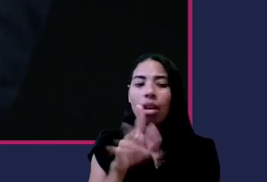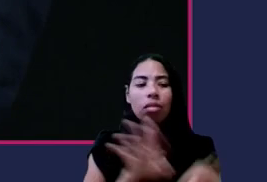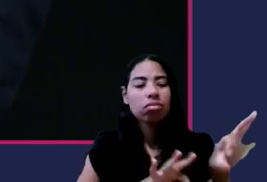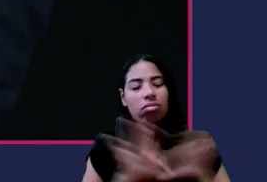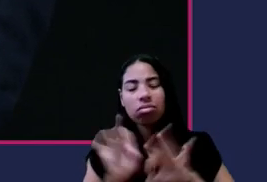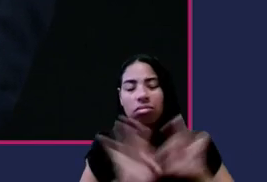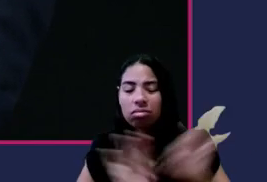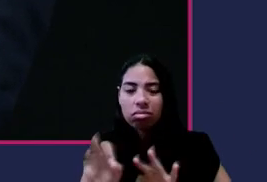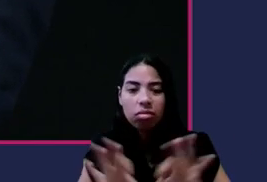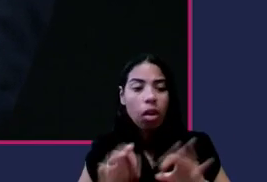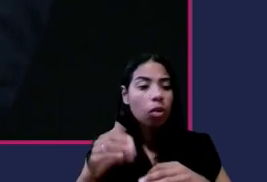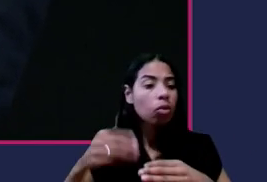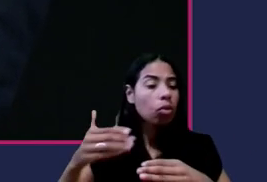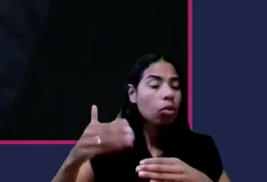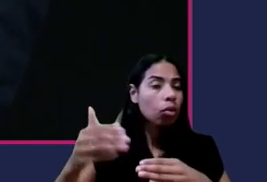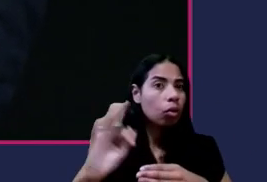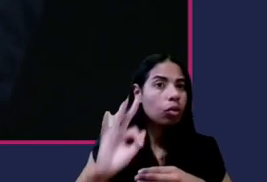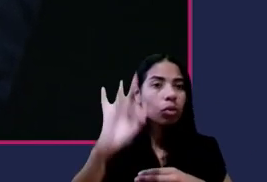have a